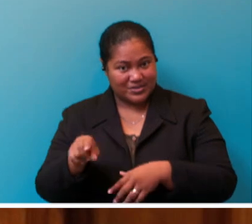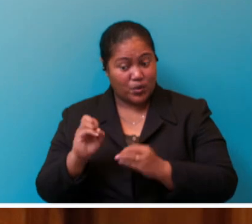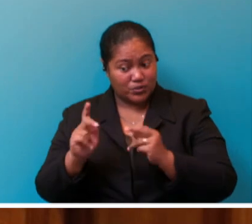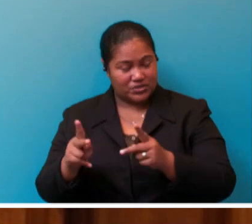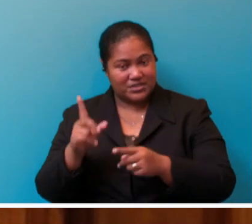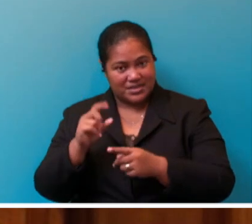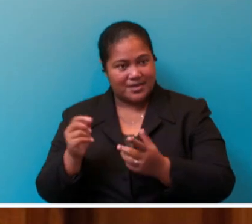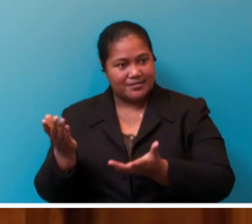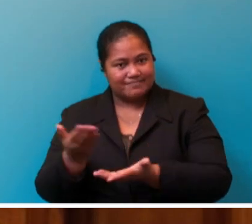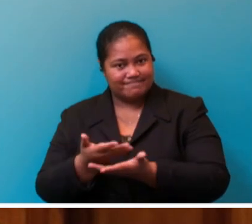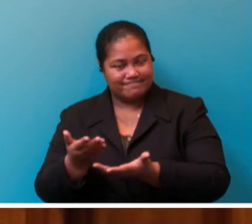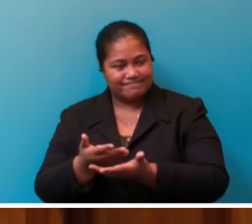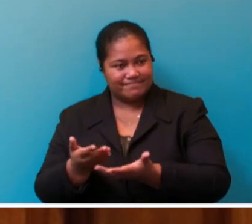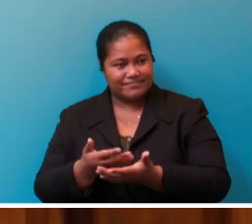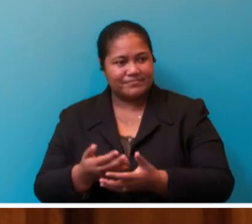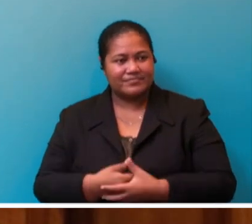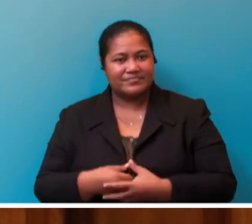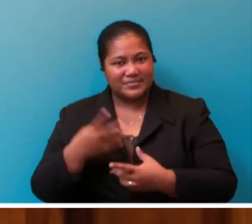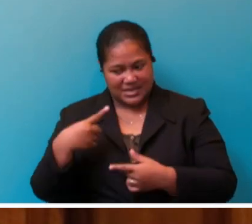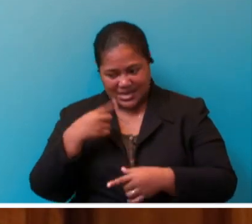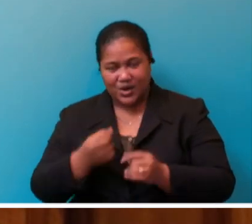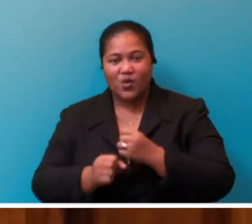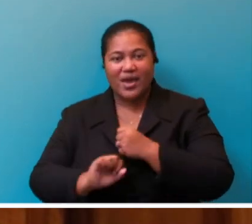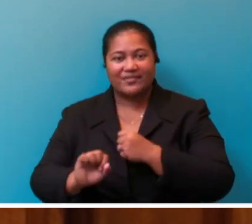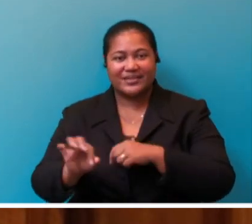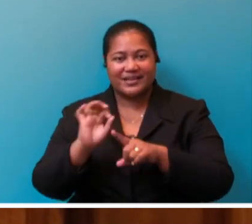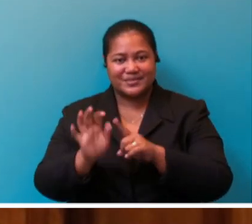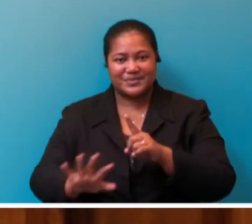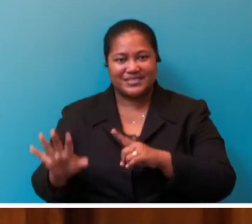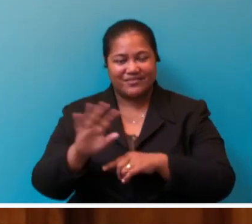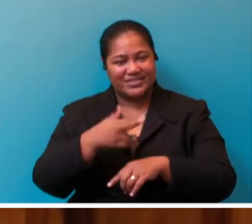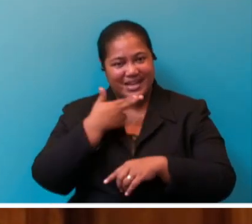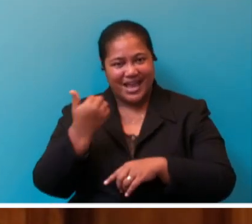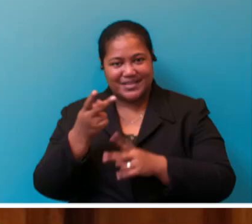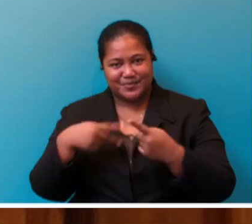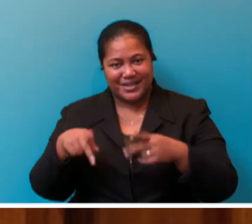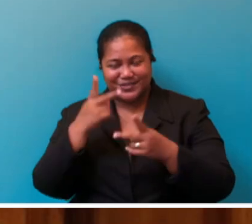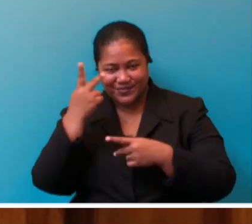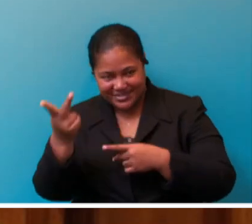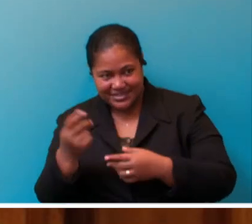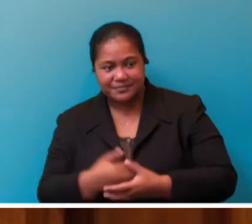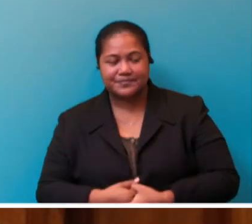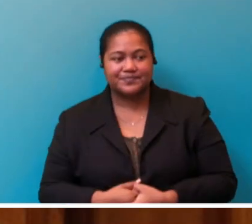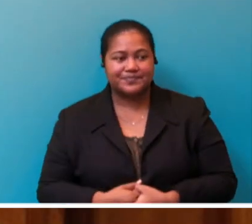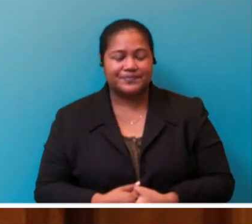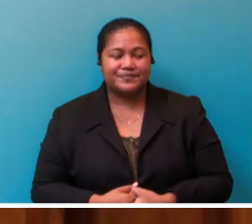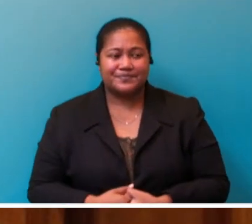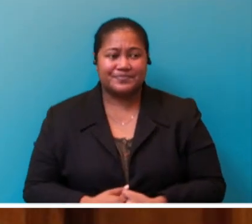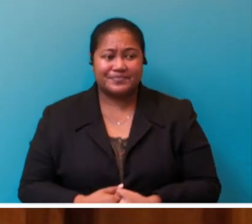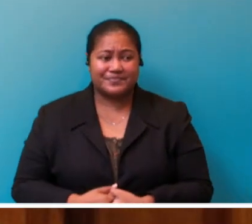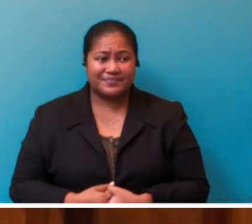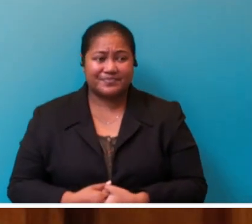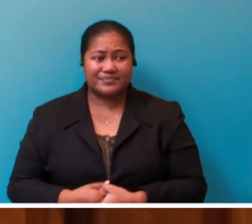opportunity to collectively market the Pacific as a cruise destination. The SPDO, which Fiji is a member of, represented